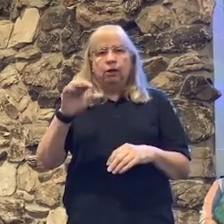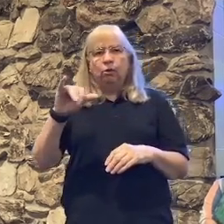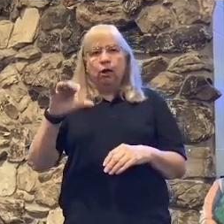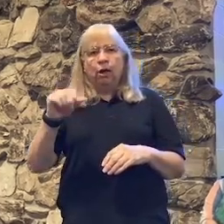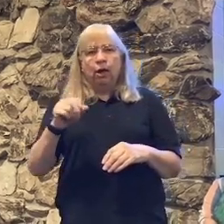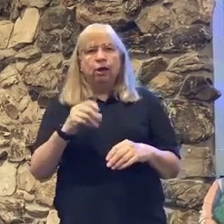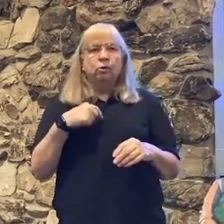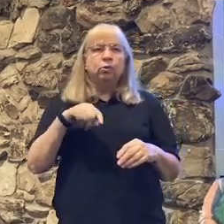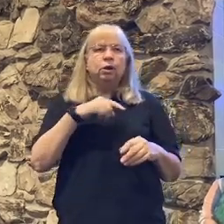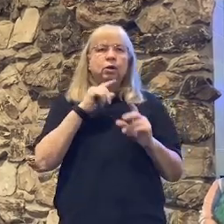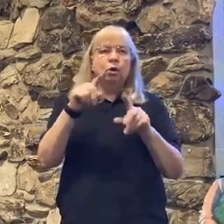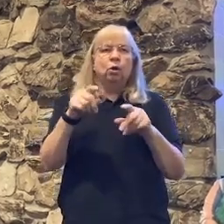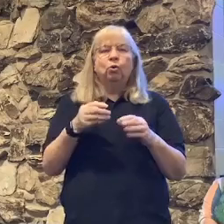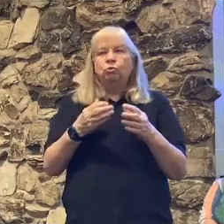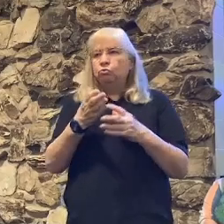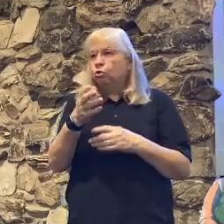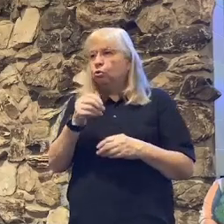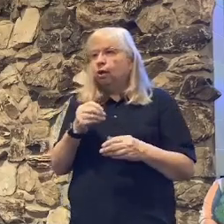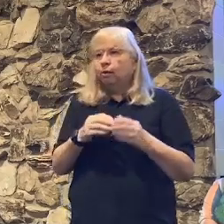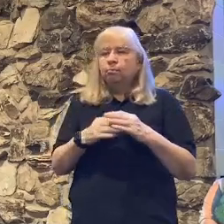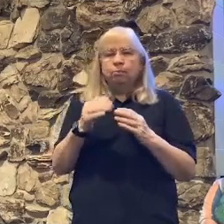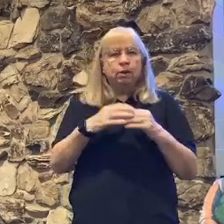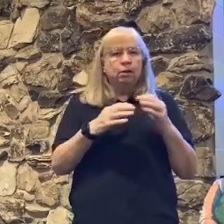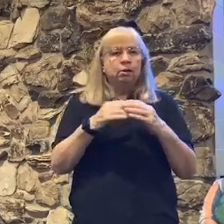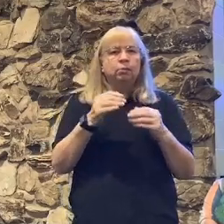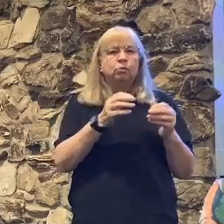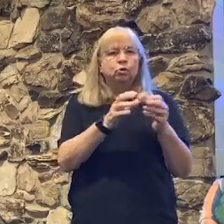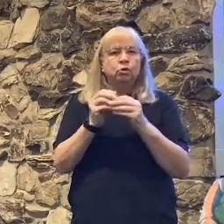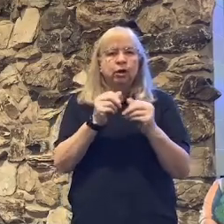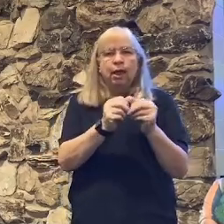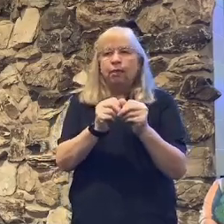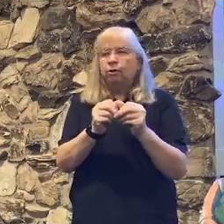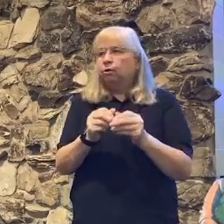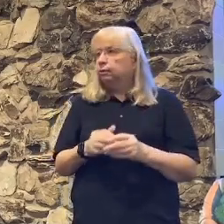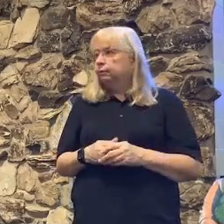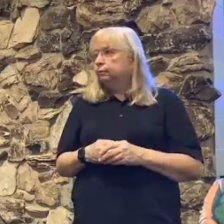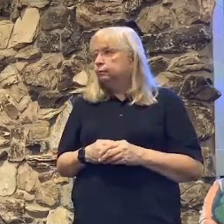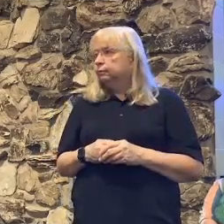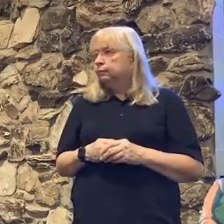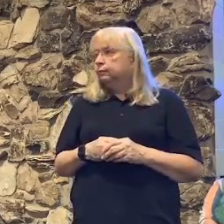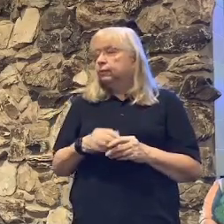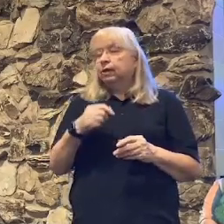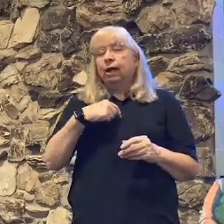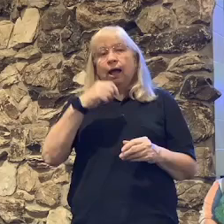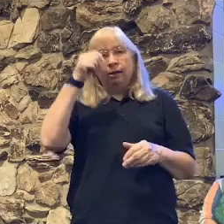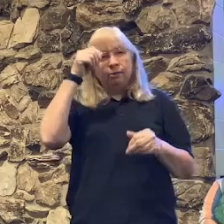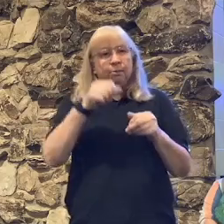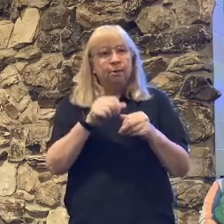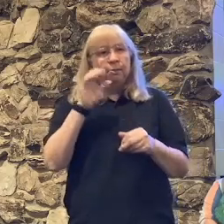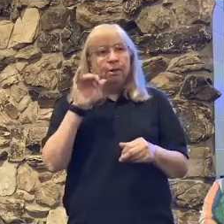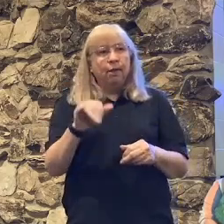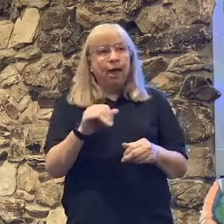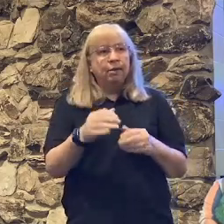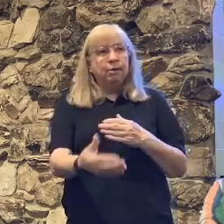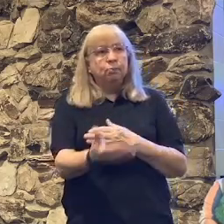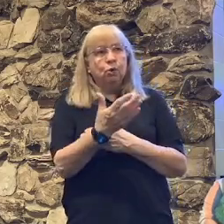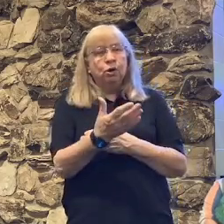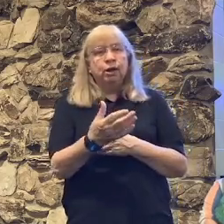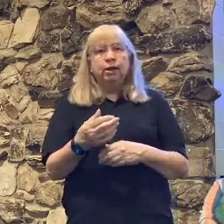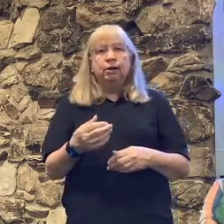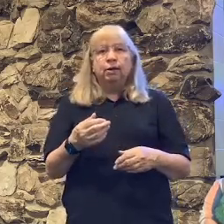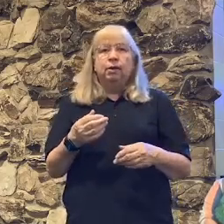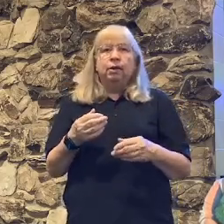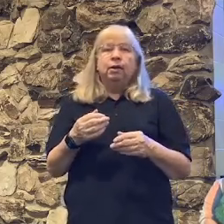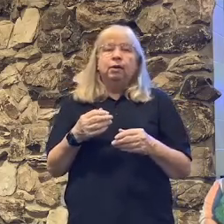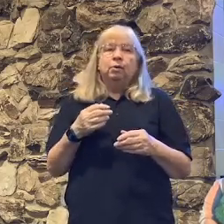some instructions, and build those packages together. And, you know, I remember that morning very vividly